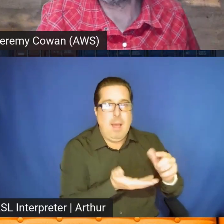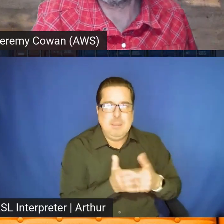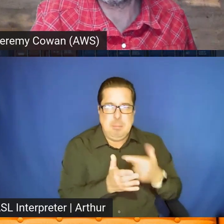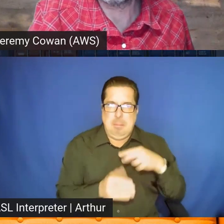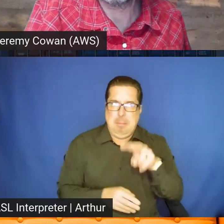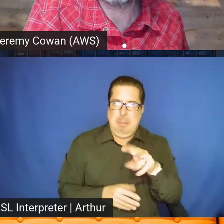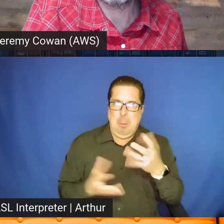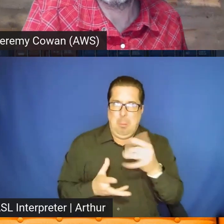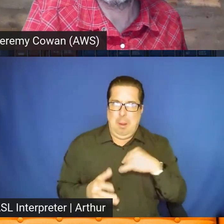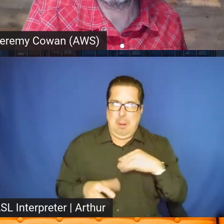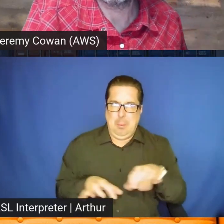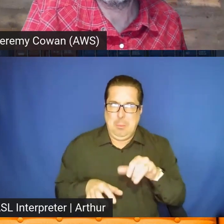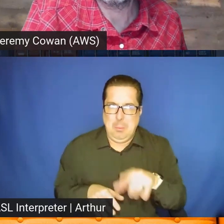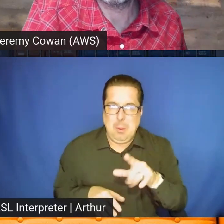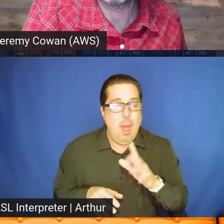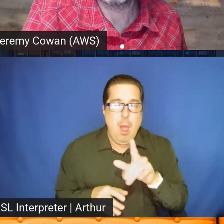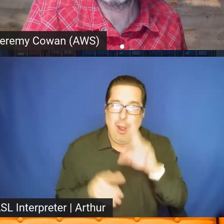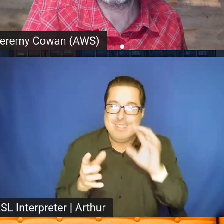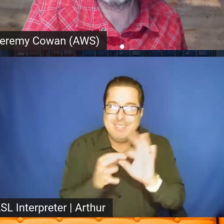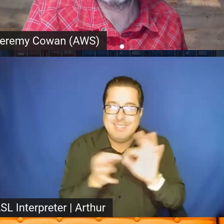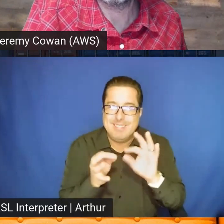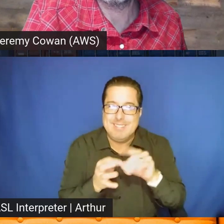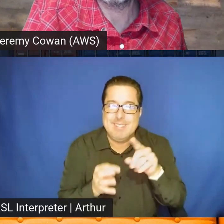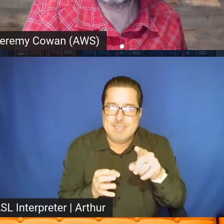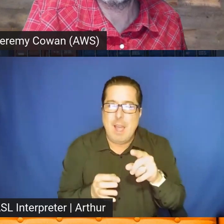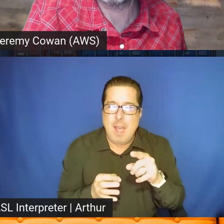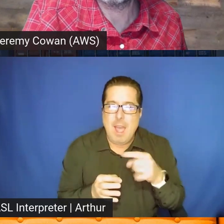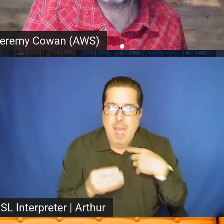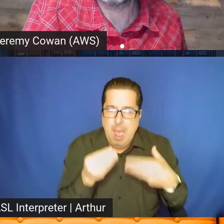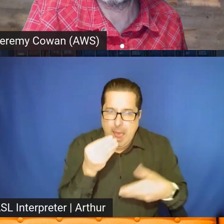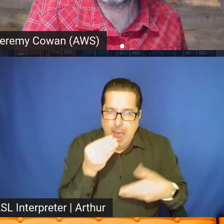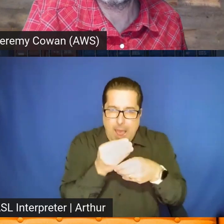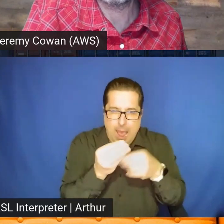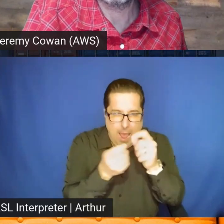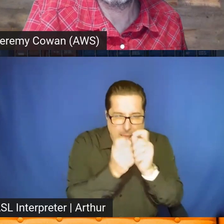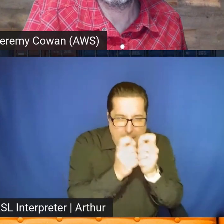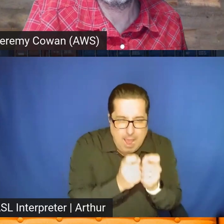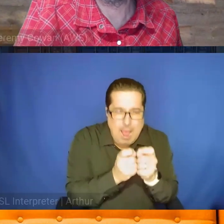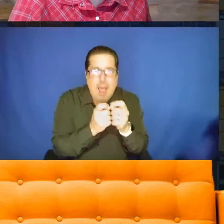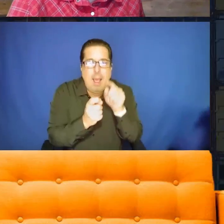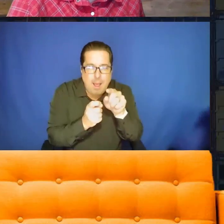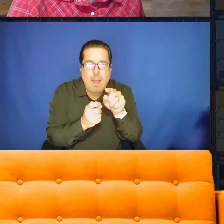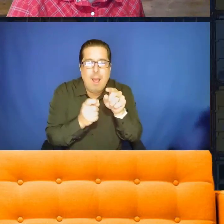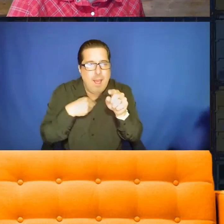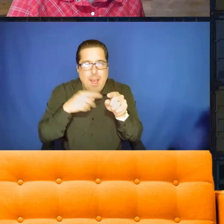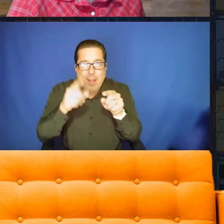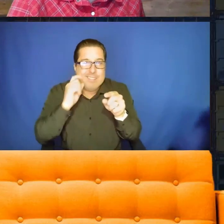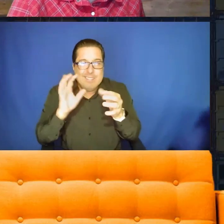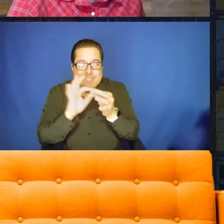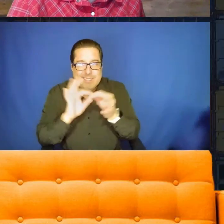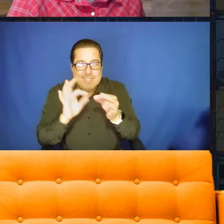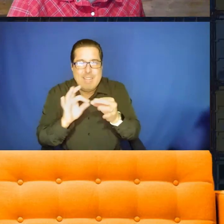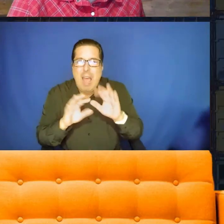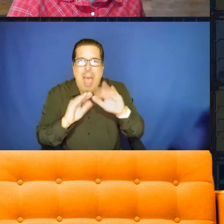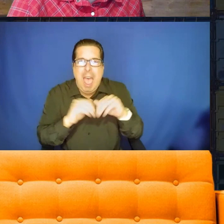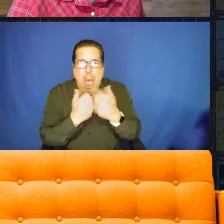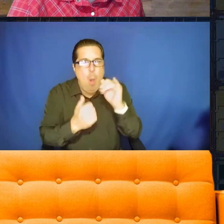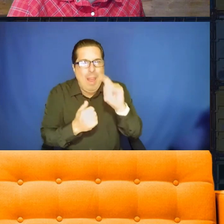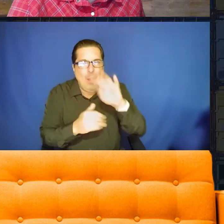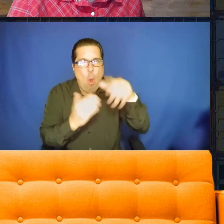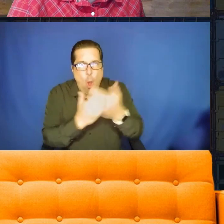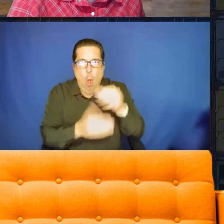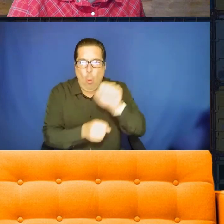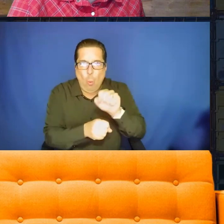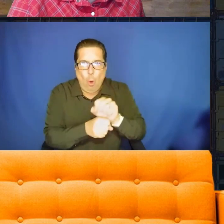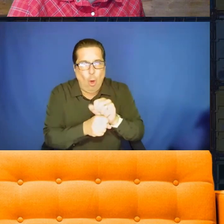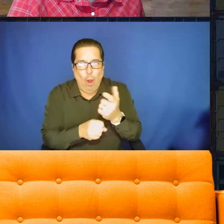you actually mentioned, Sheetal, that like there was a, oh, I added it. Where'd it go? I added another. I love what you said. You're just like, but how does it all work? And I'm like, that's a new